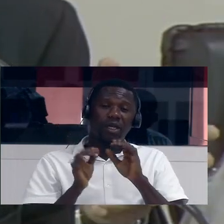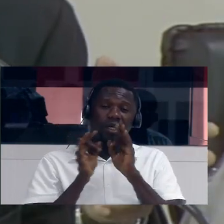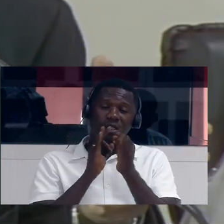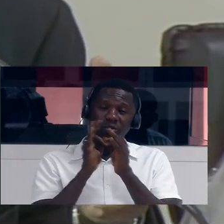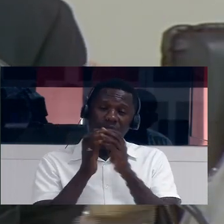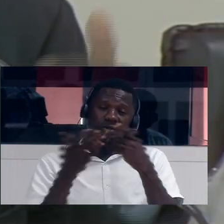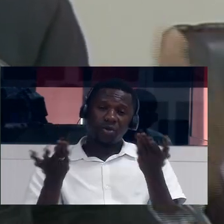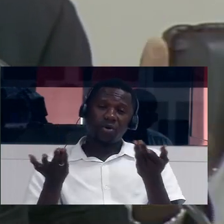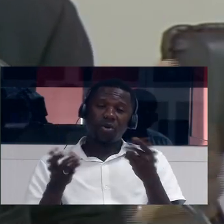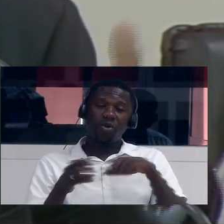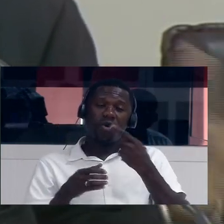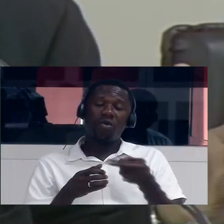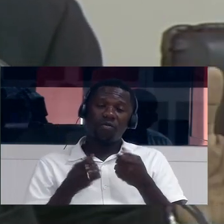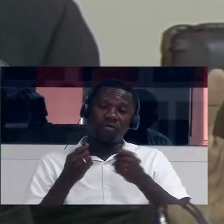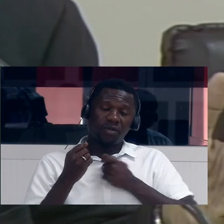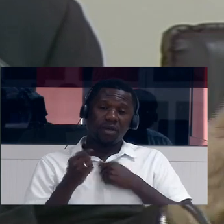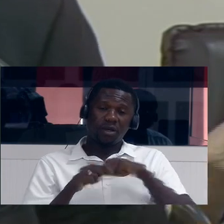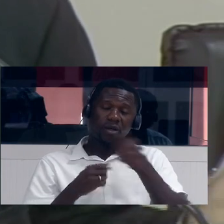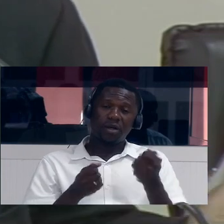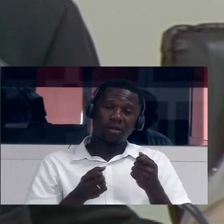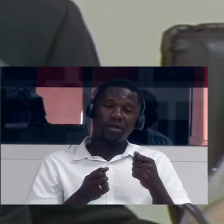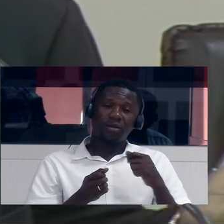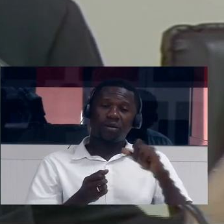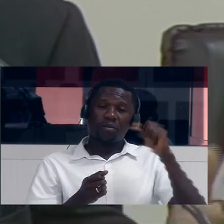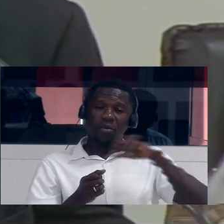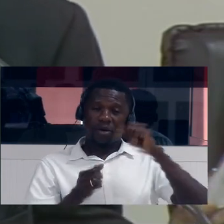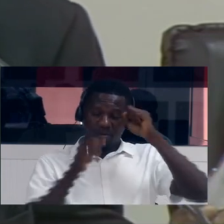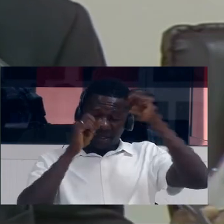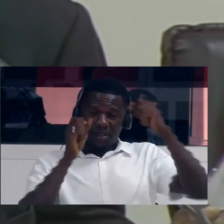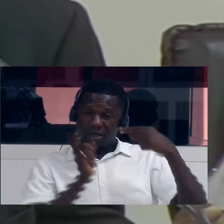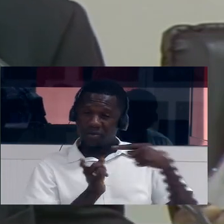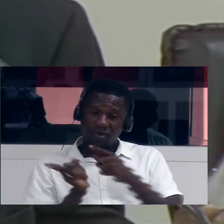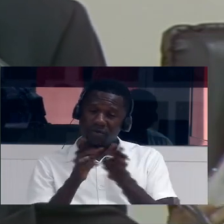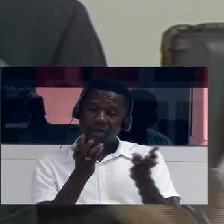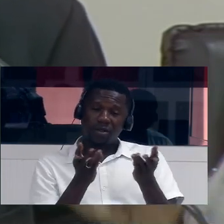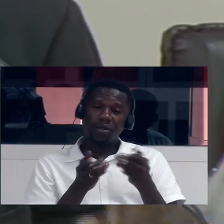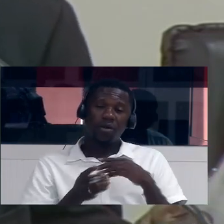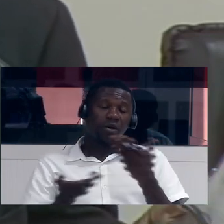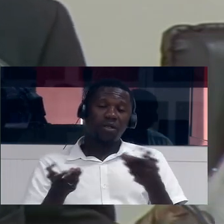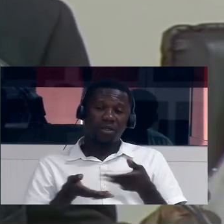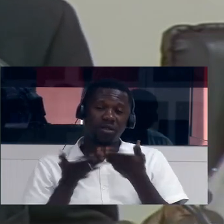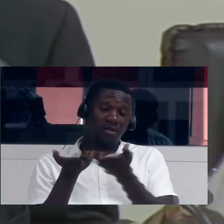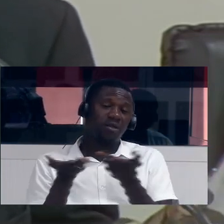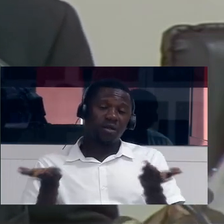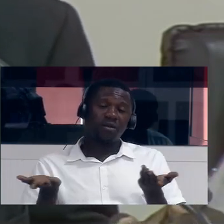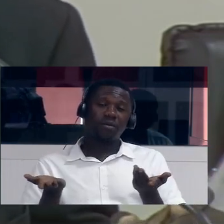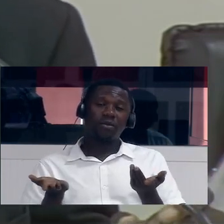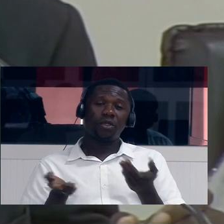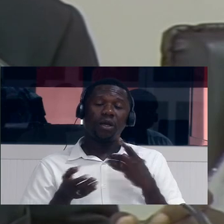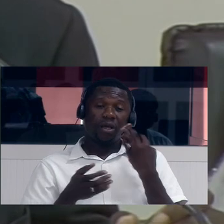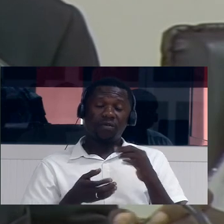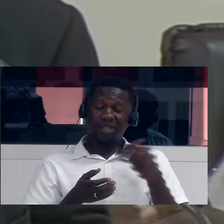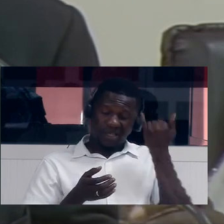description of fear and dictatorship and say, well, look, this is it. So if you, as I said,